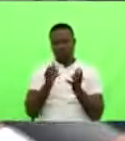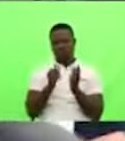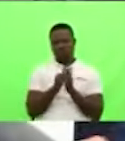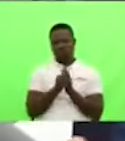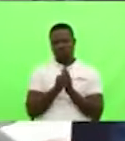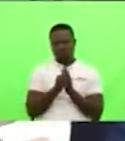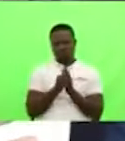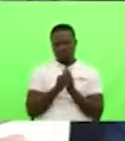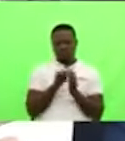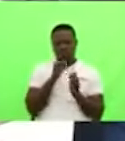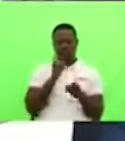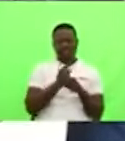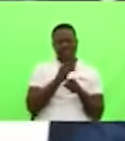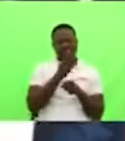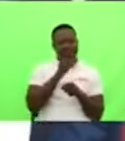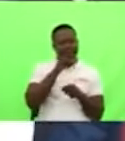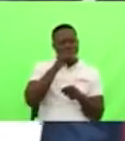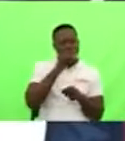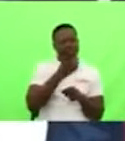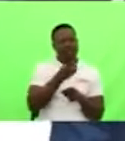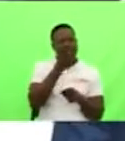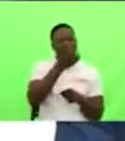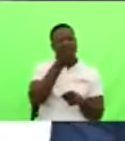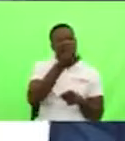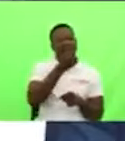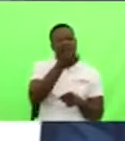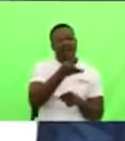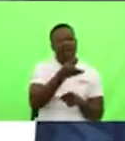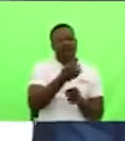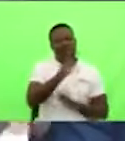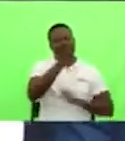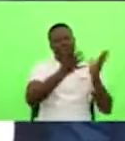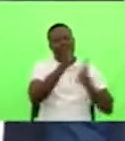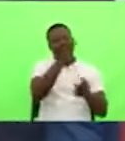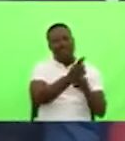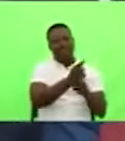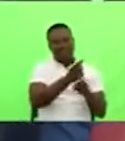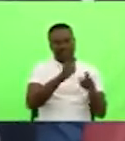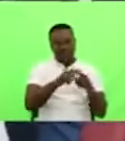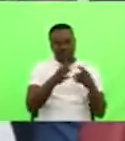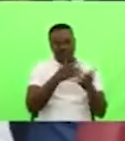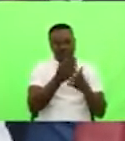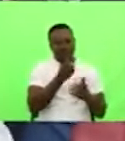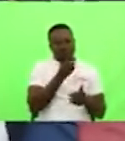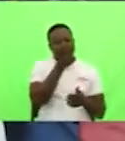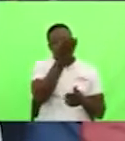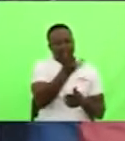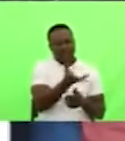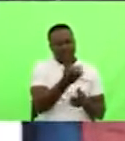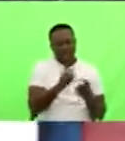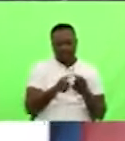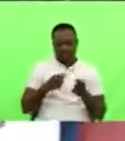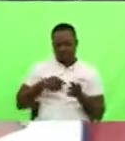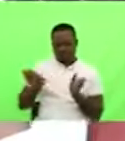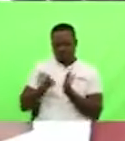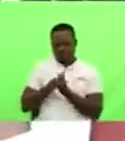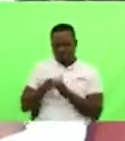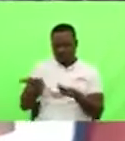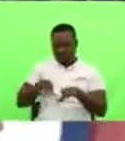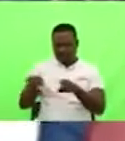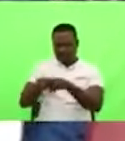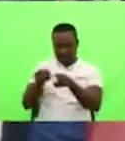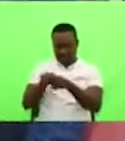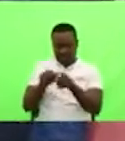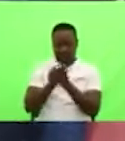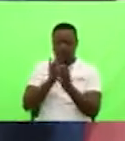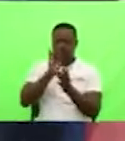talk and have a transformed life to prove to the whole world that Jesus indeed came